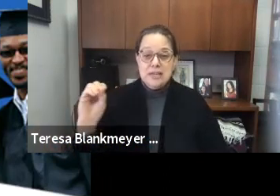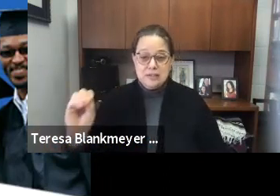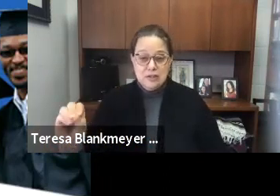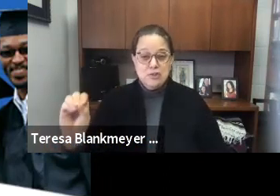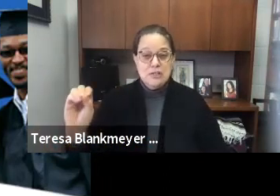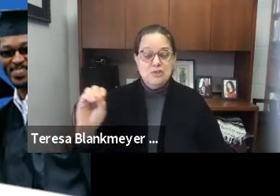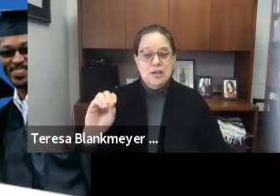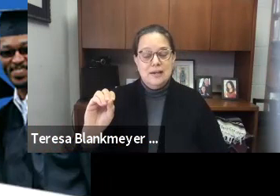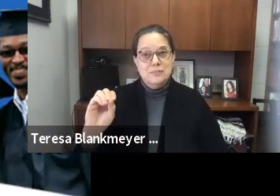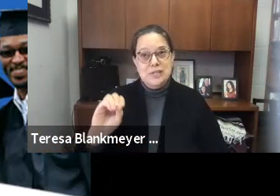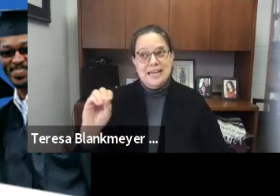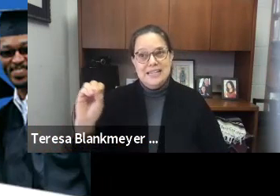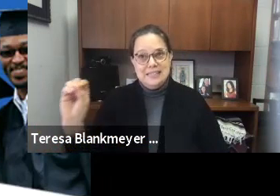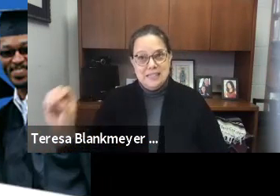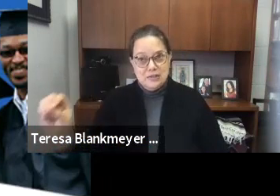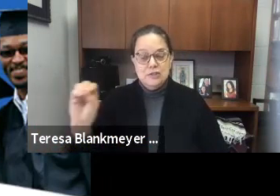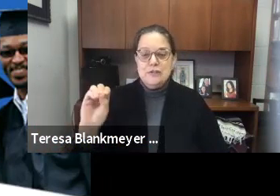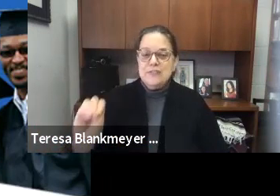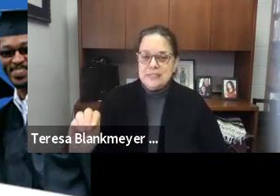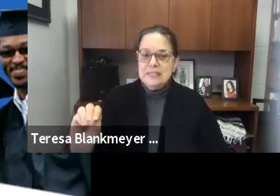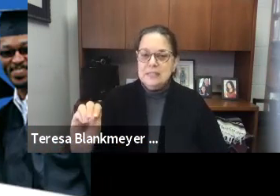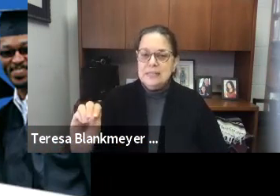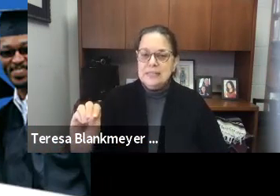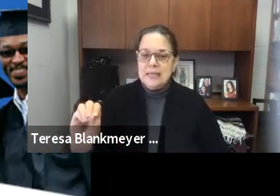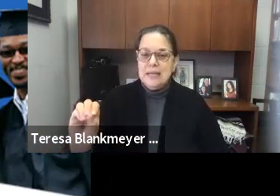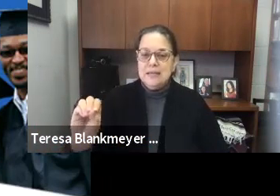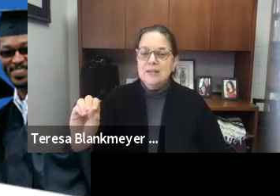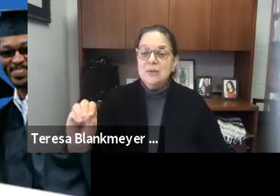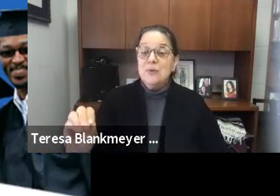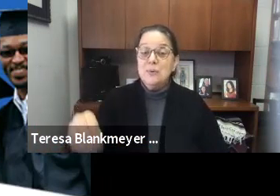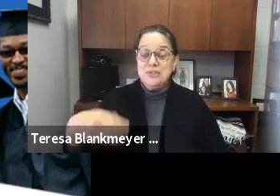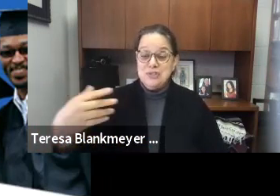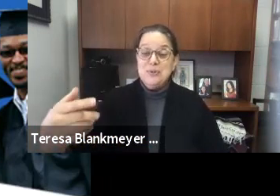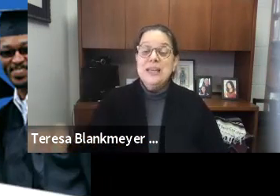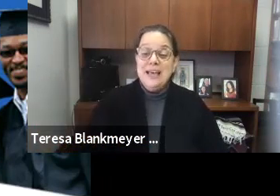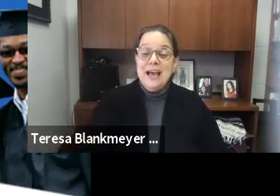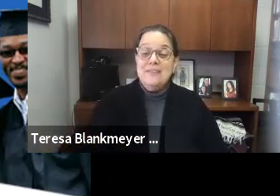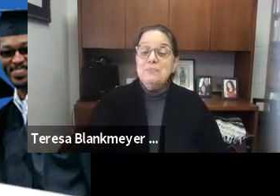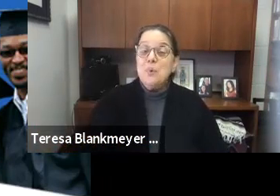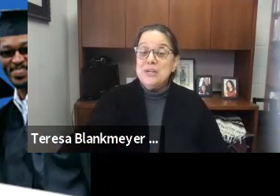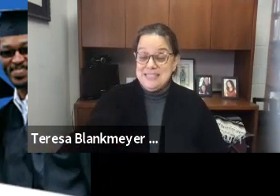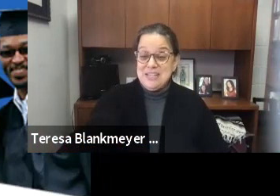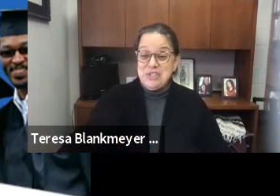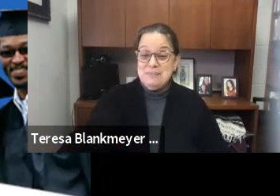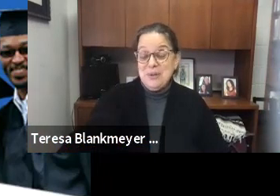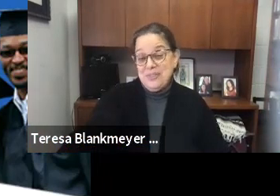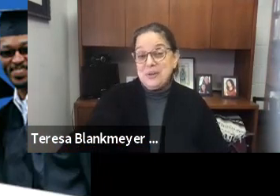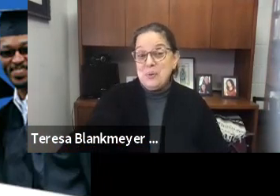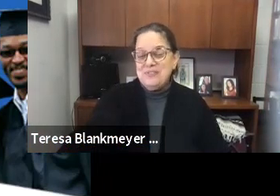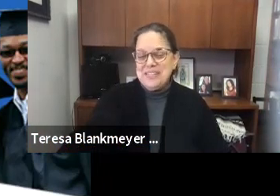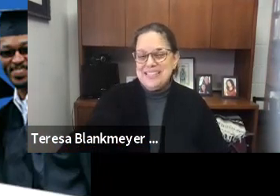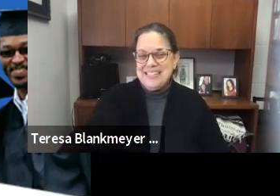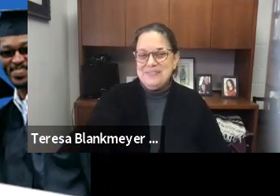gene technology, gene editing technology fits into this. And I look forward to having more discussion about